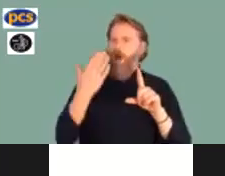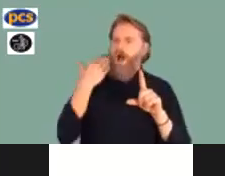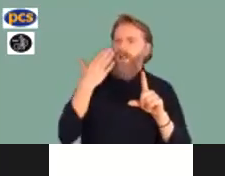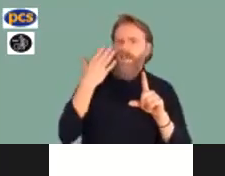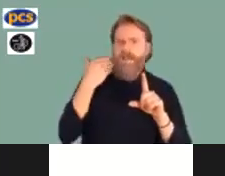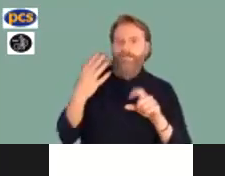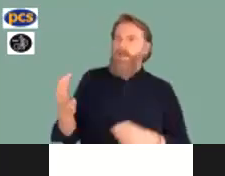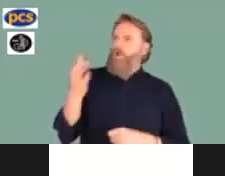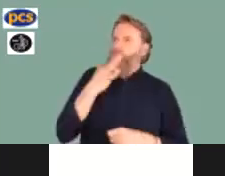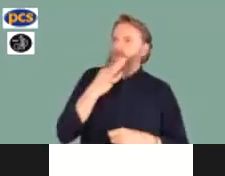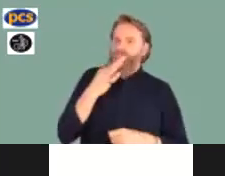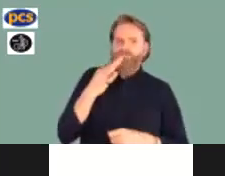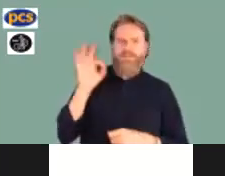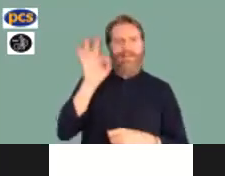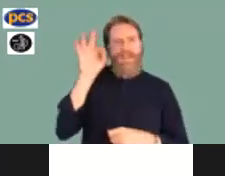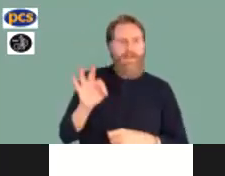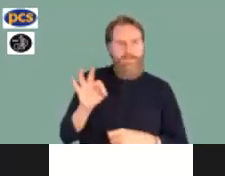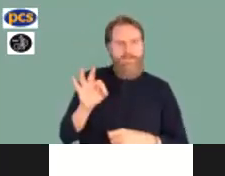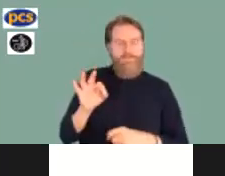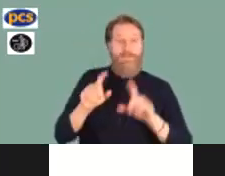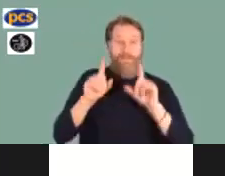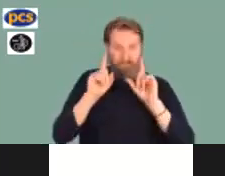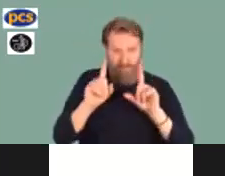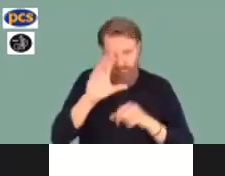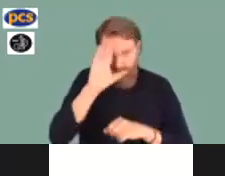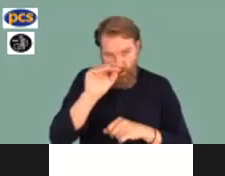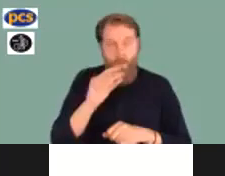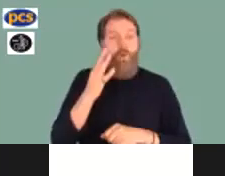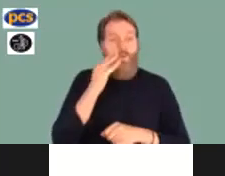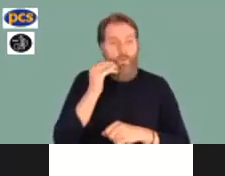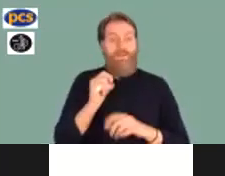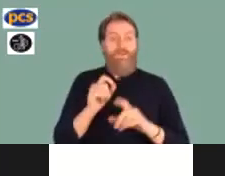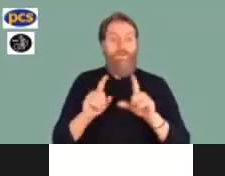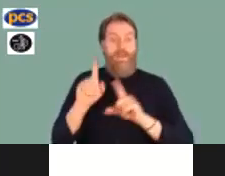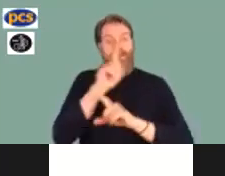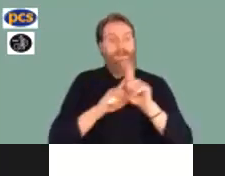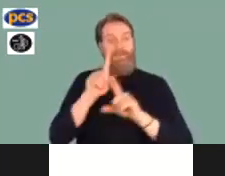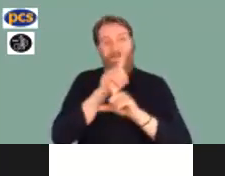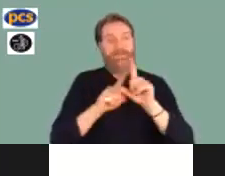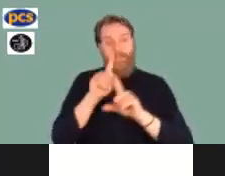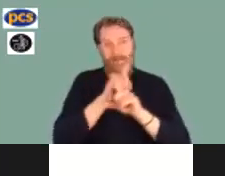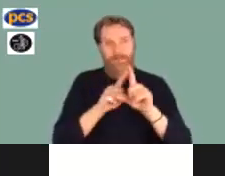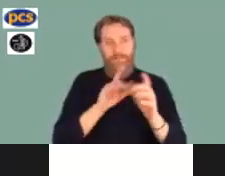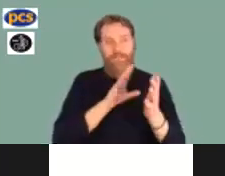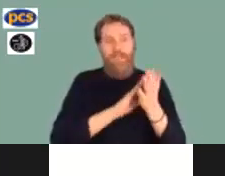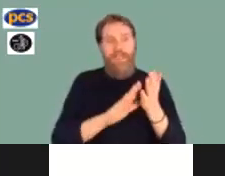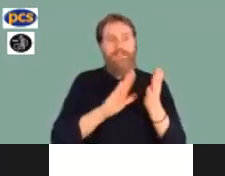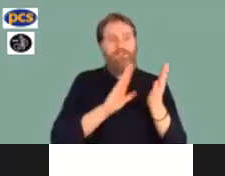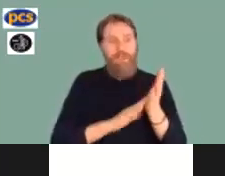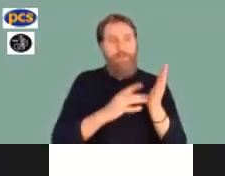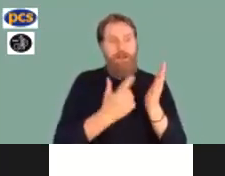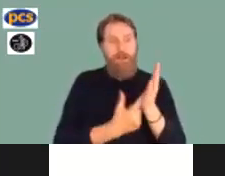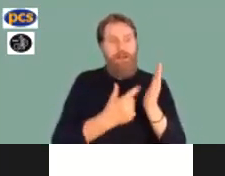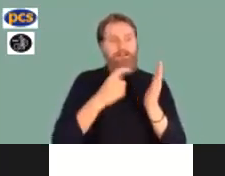meet HMRC, I don't want to embarrass Hector here, but, you know, I know that the branch wanted me to be present because they want the head